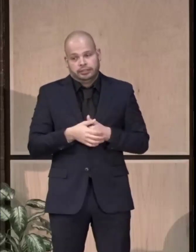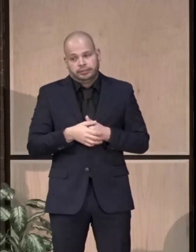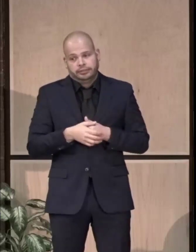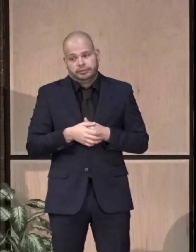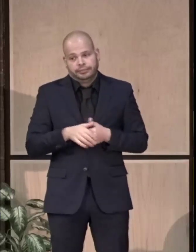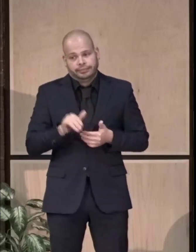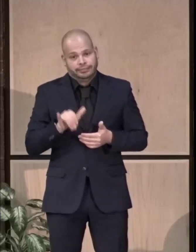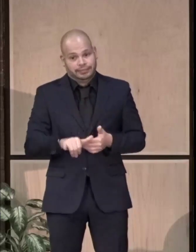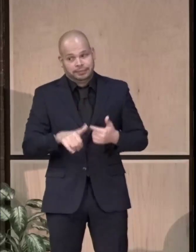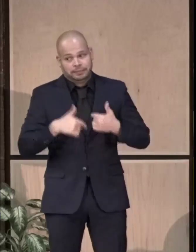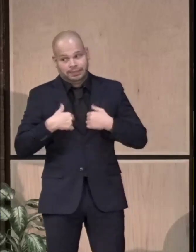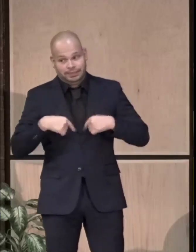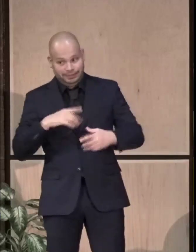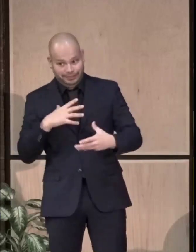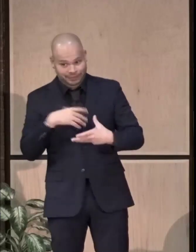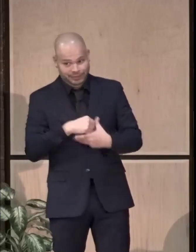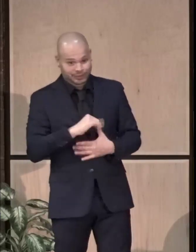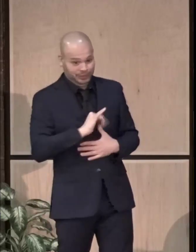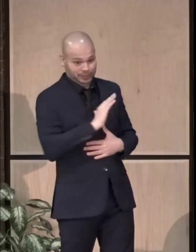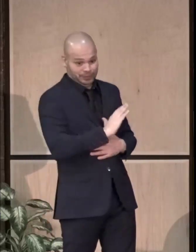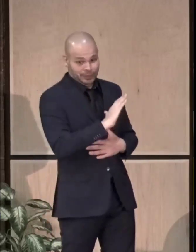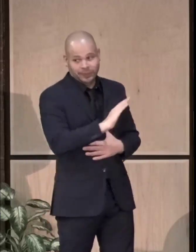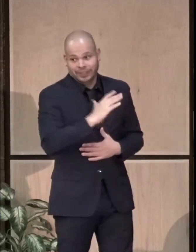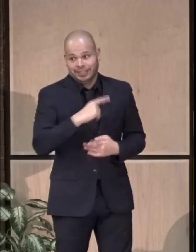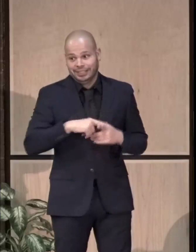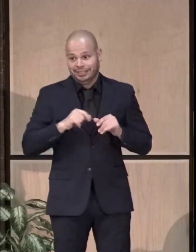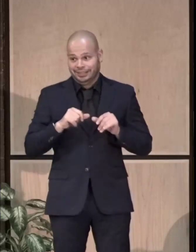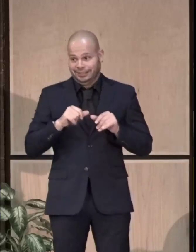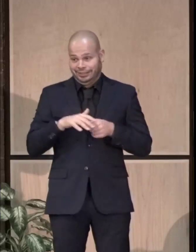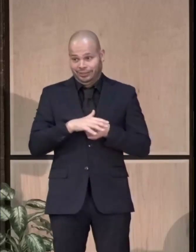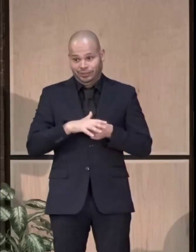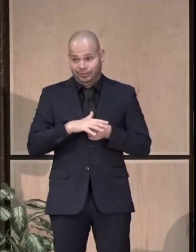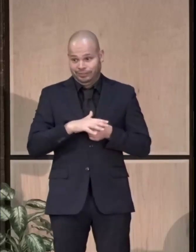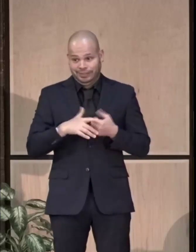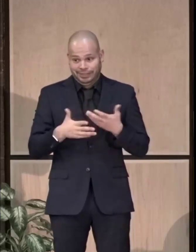jurisdiction anyways. Well, how about Hodges?